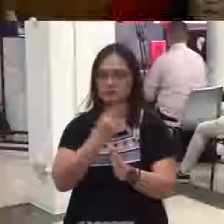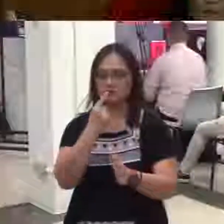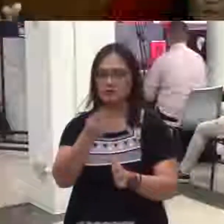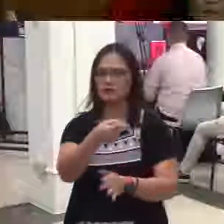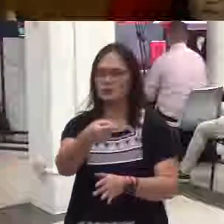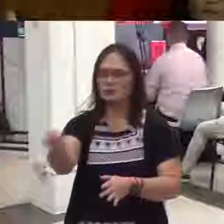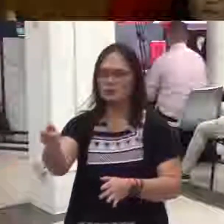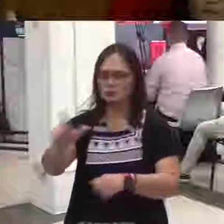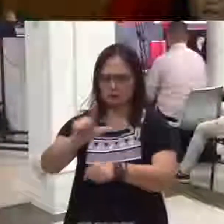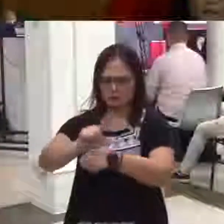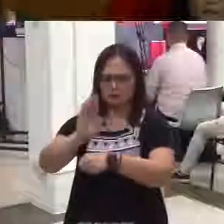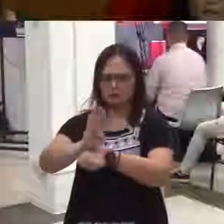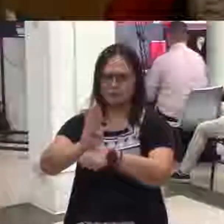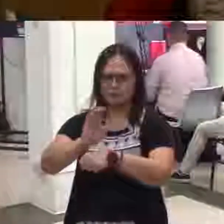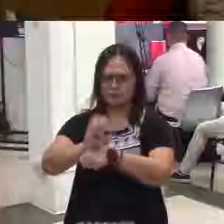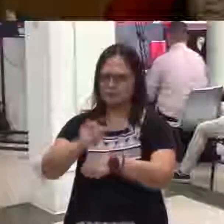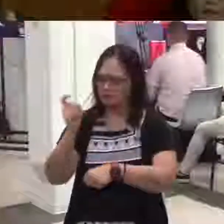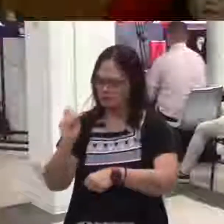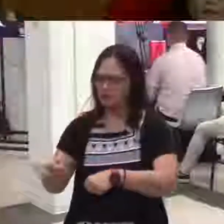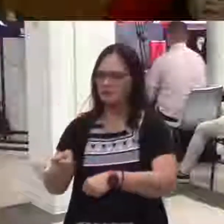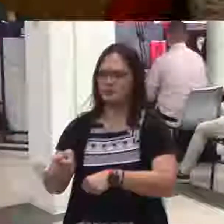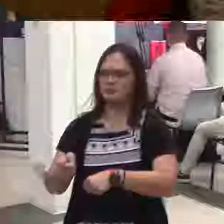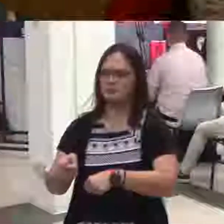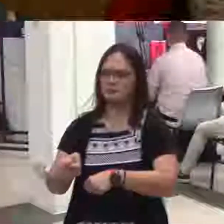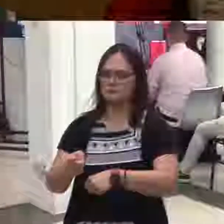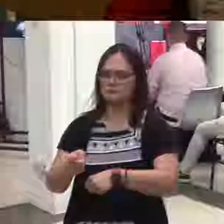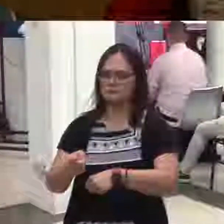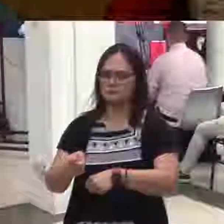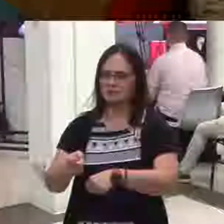But let me tell you this, ang pinag-uusapan natin,